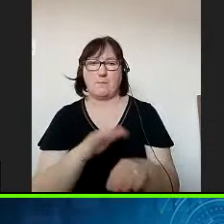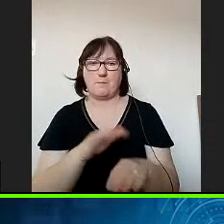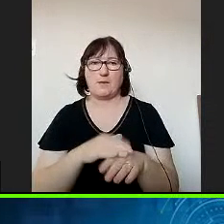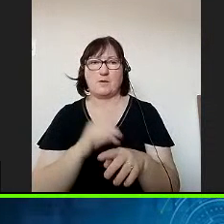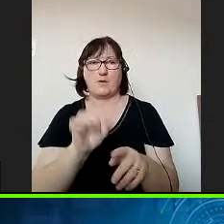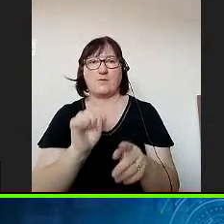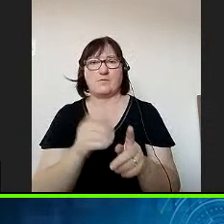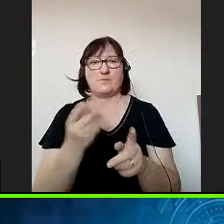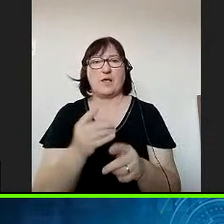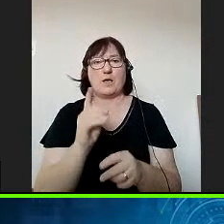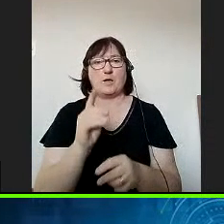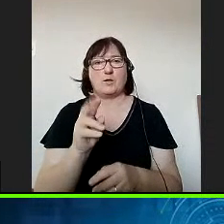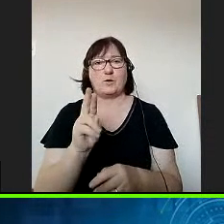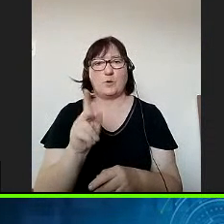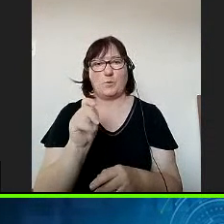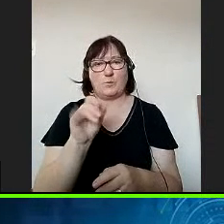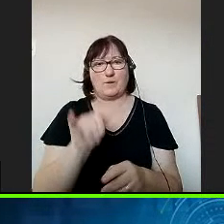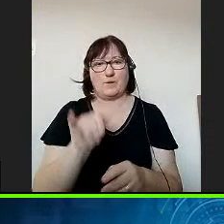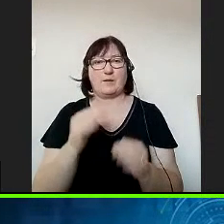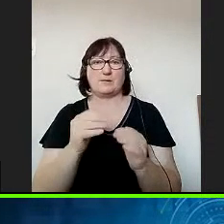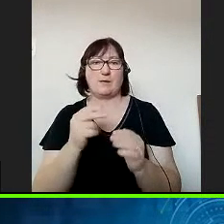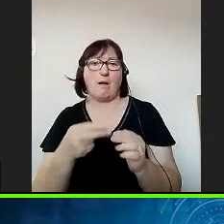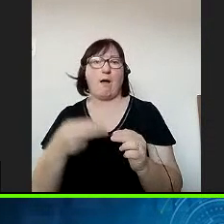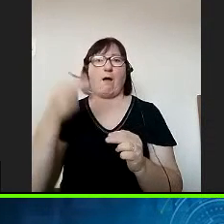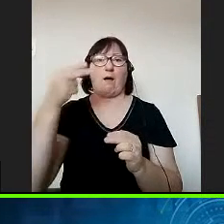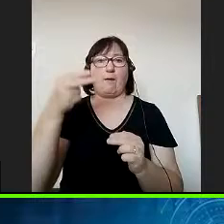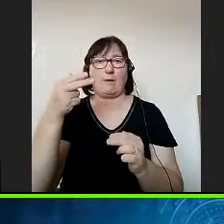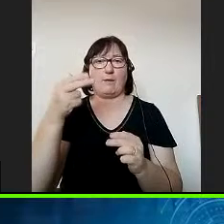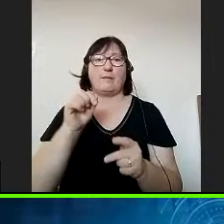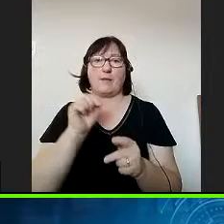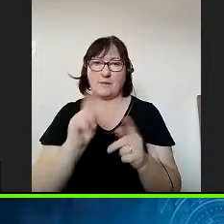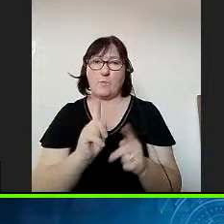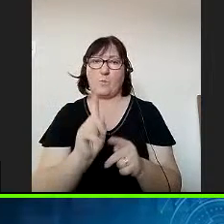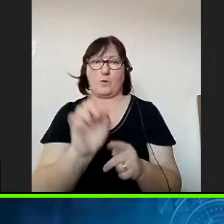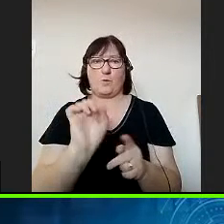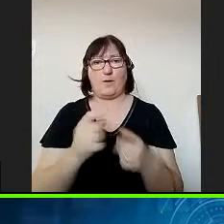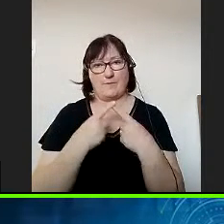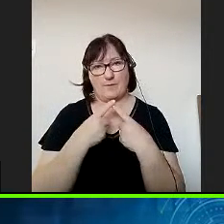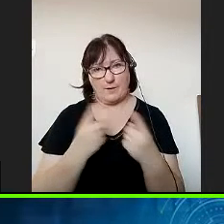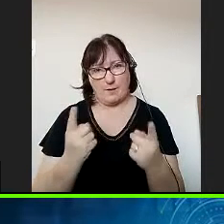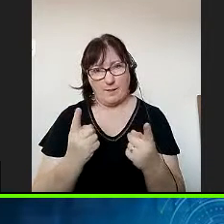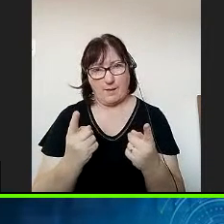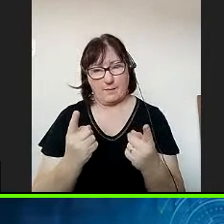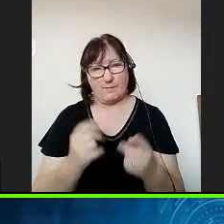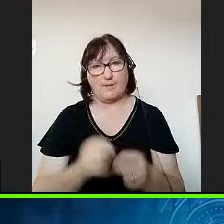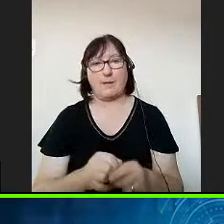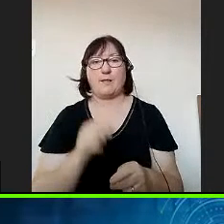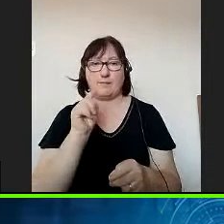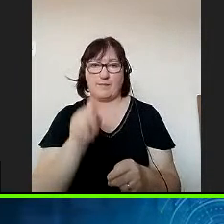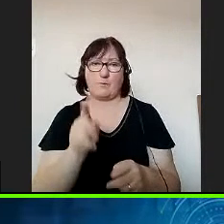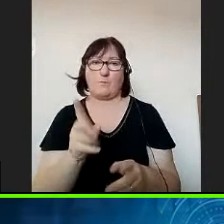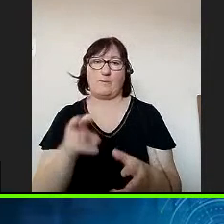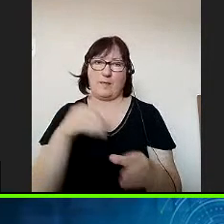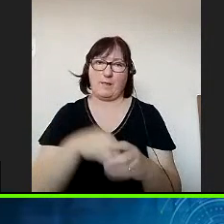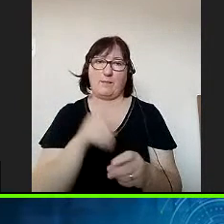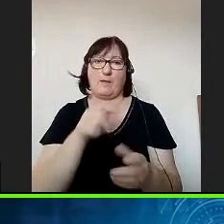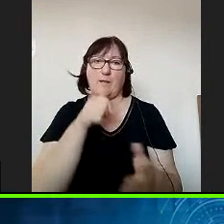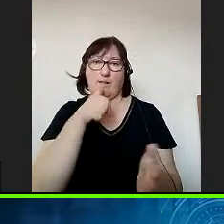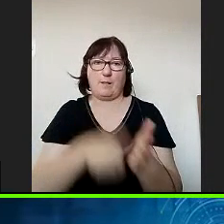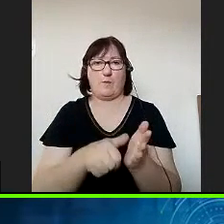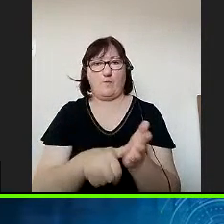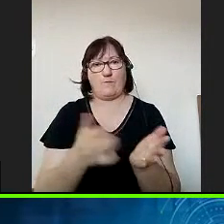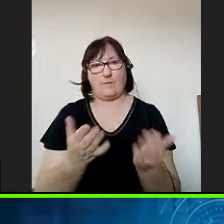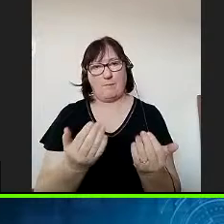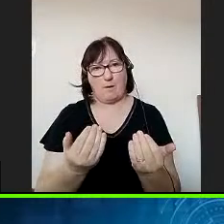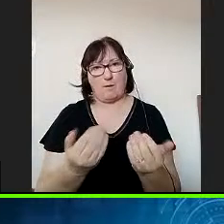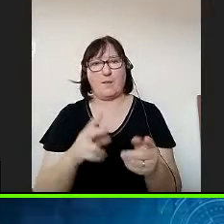higher than what you have declared, and then that difference would be in the letter of demand and other possible penalties.